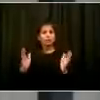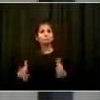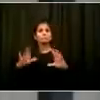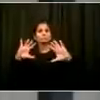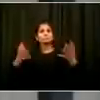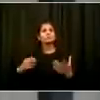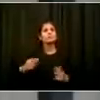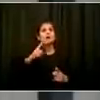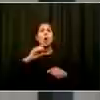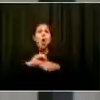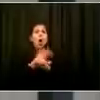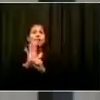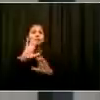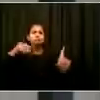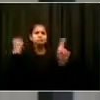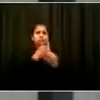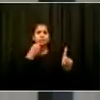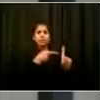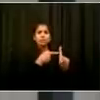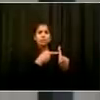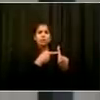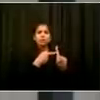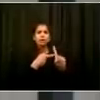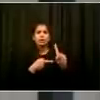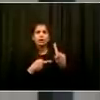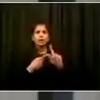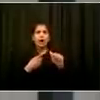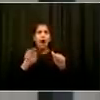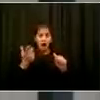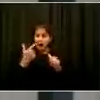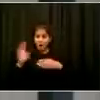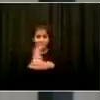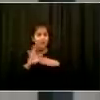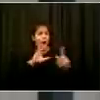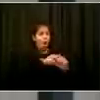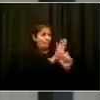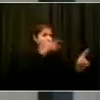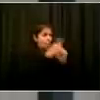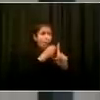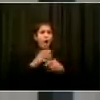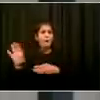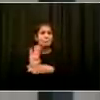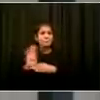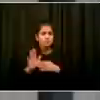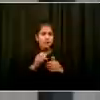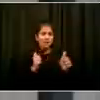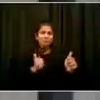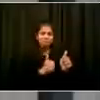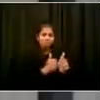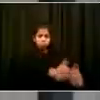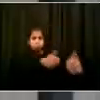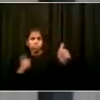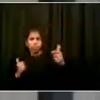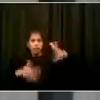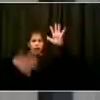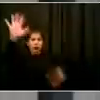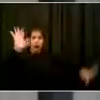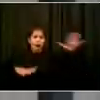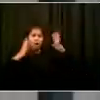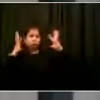across the United States. We were concerned because when we looked at New York City, we saw that Black businesses were not having